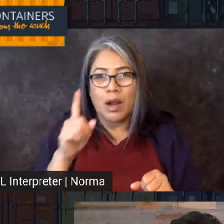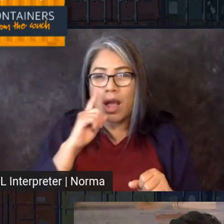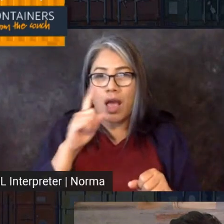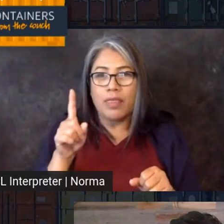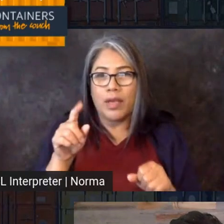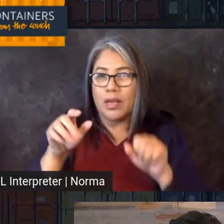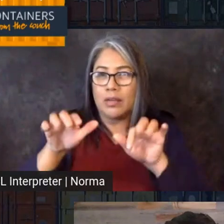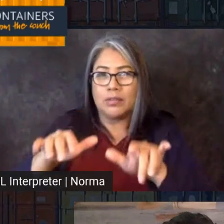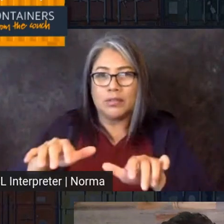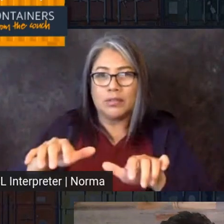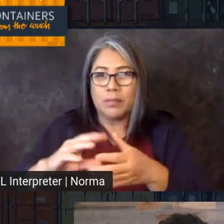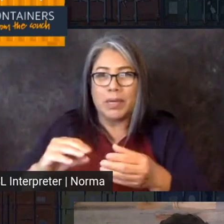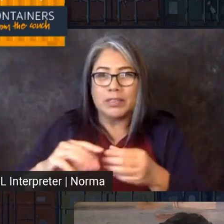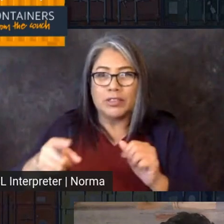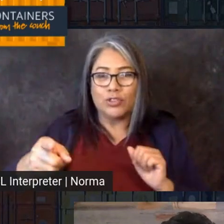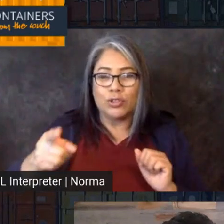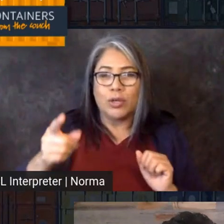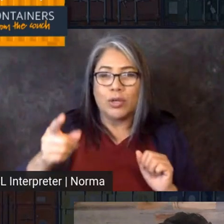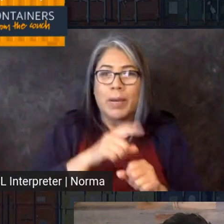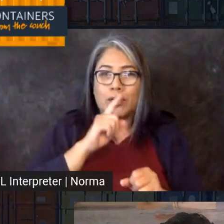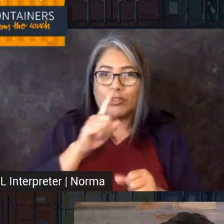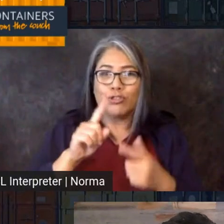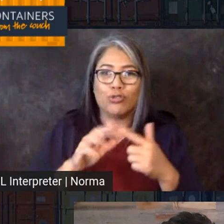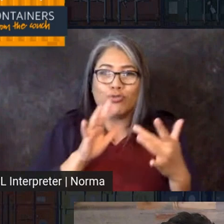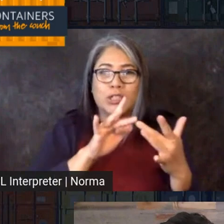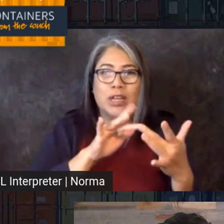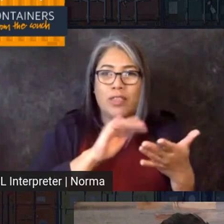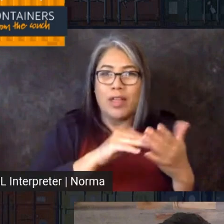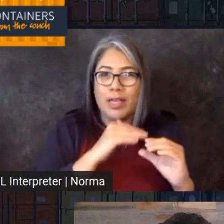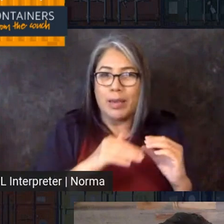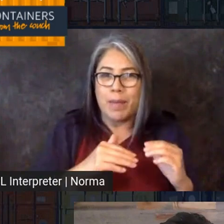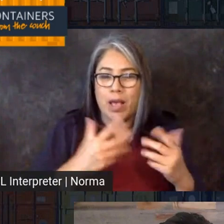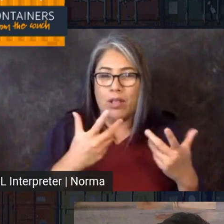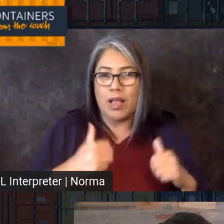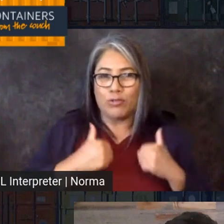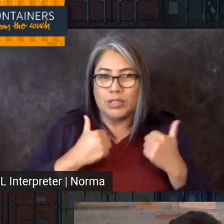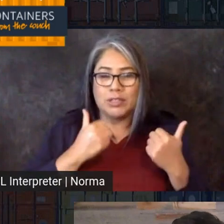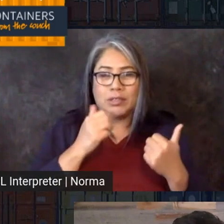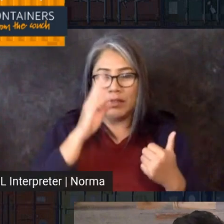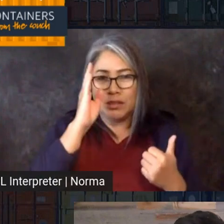chat. Be sure to reach out to that email directly, the AWS customer feedback,